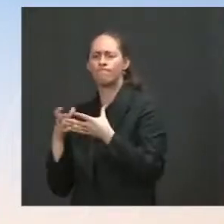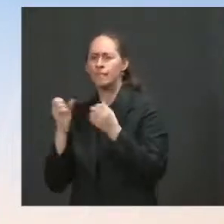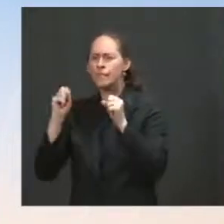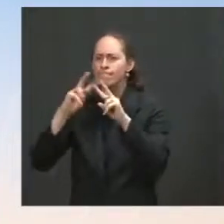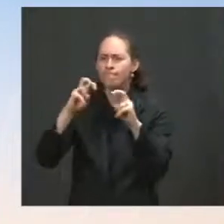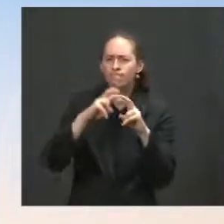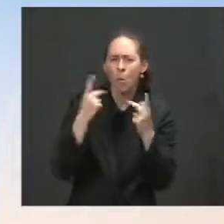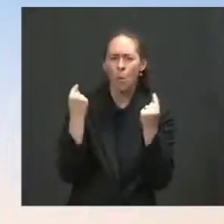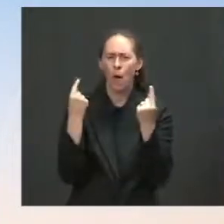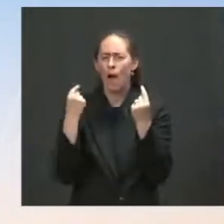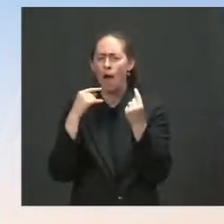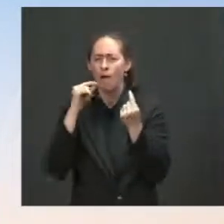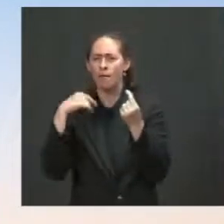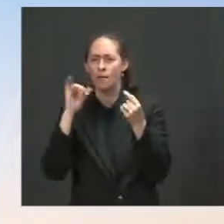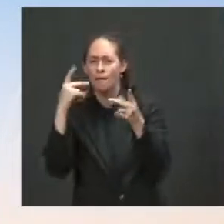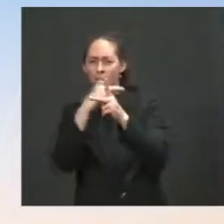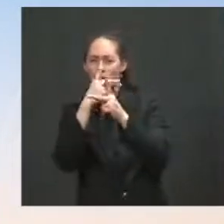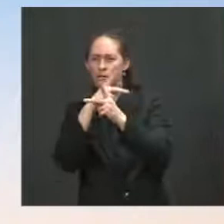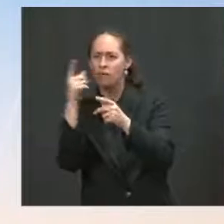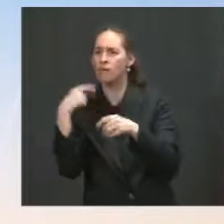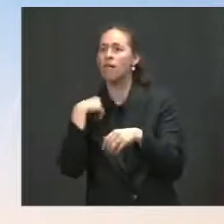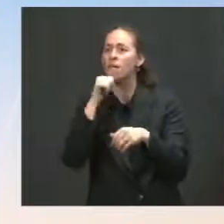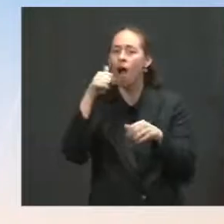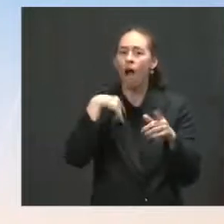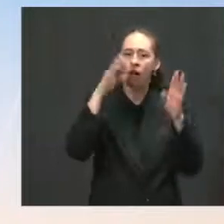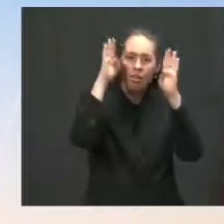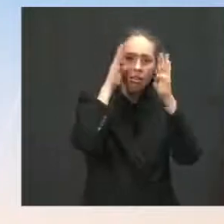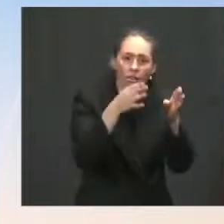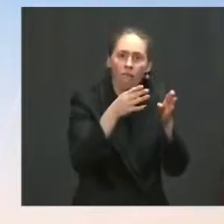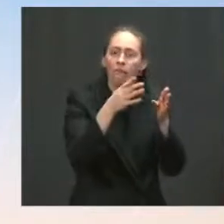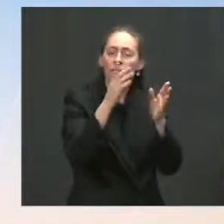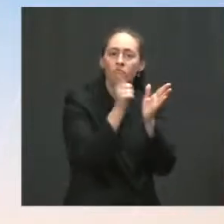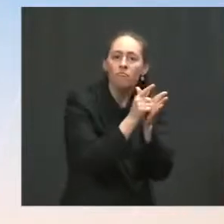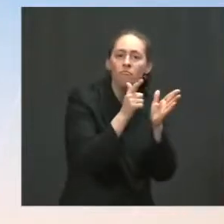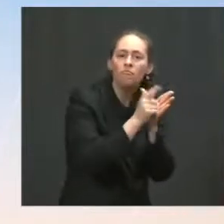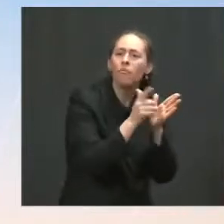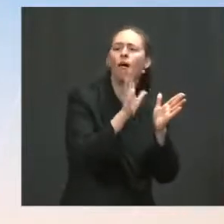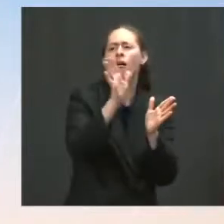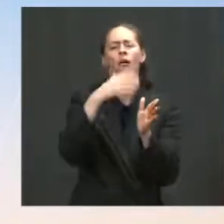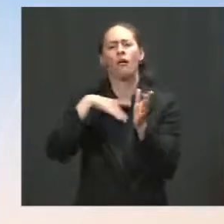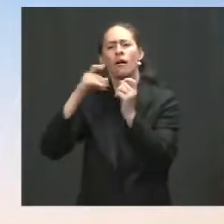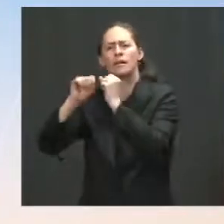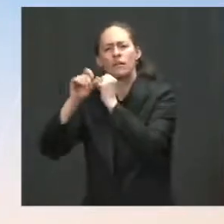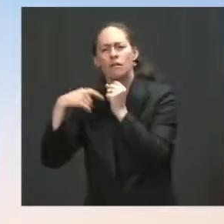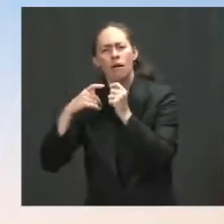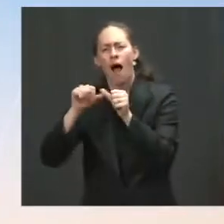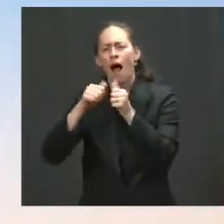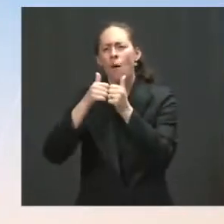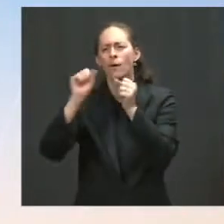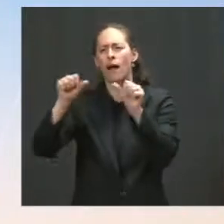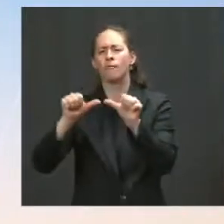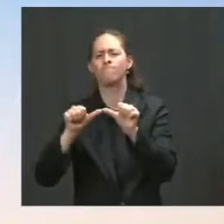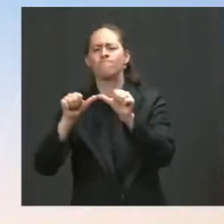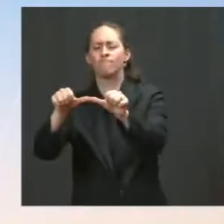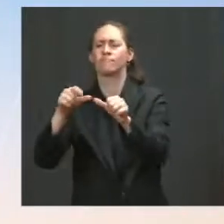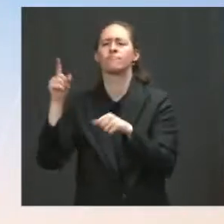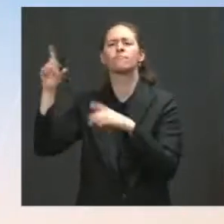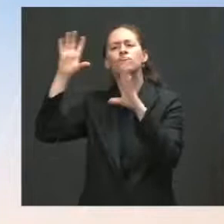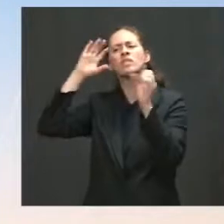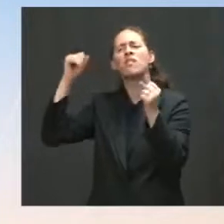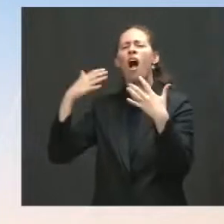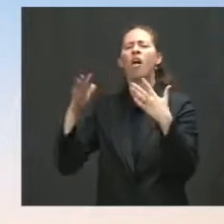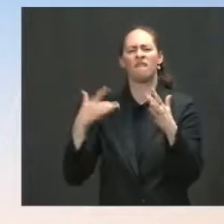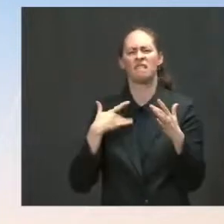different moratorium from a policy and legal standpoint. So he felt comfortable in the justification and the